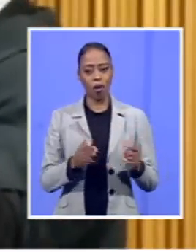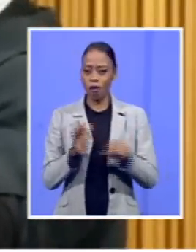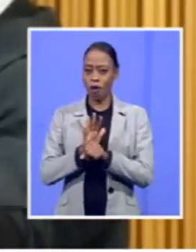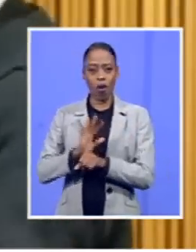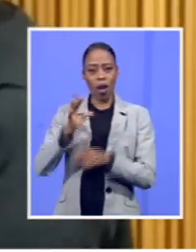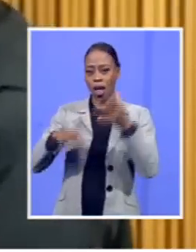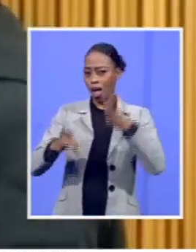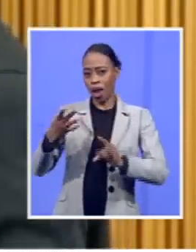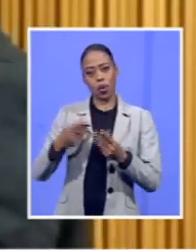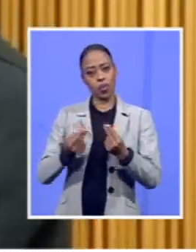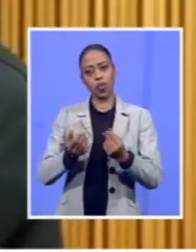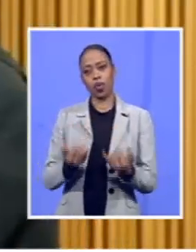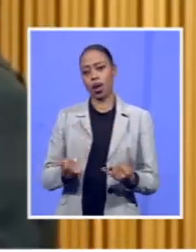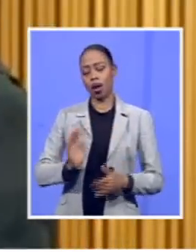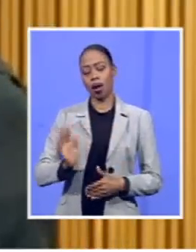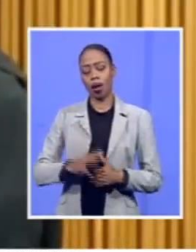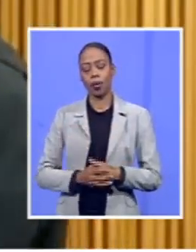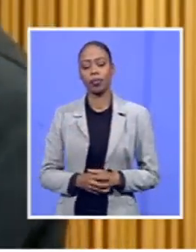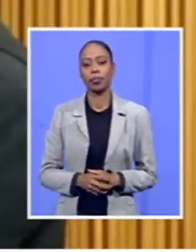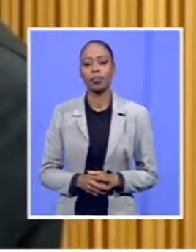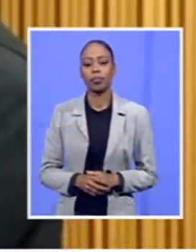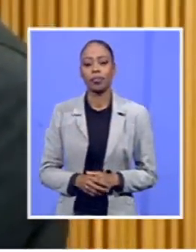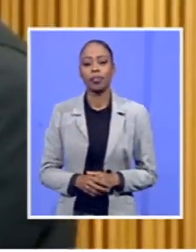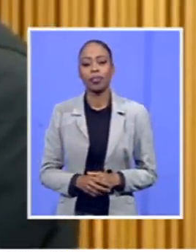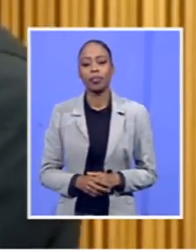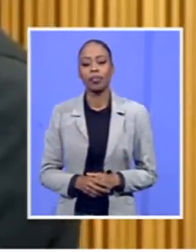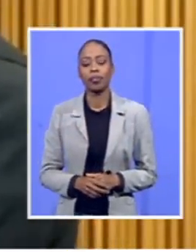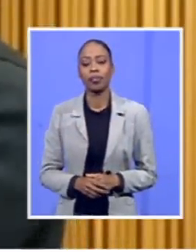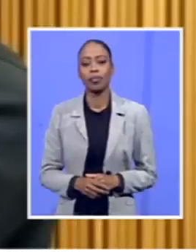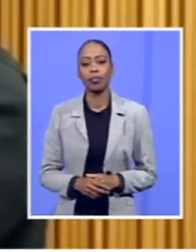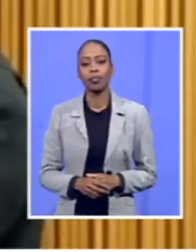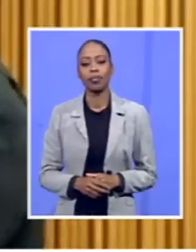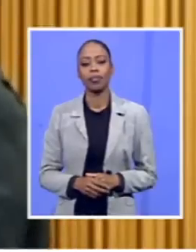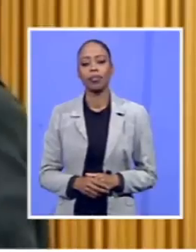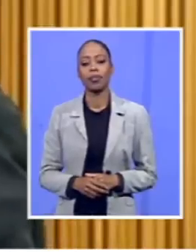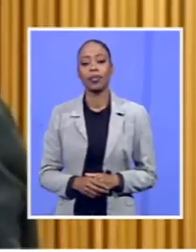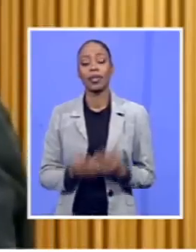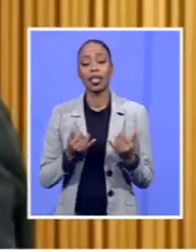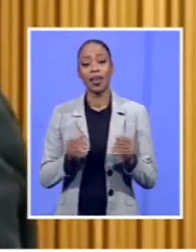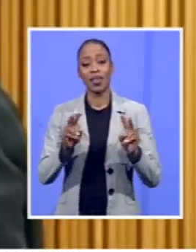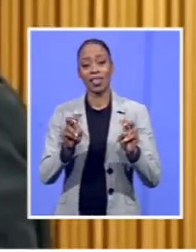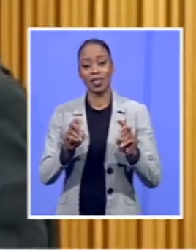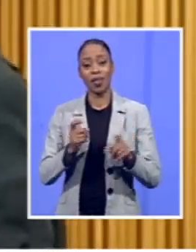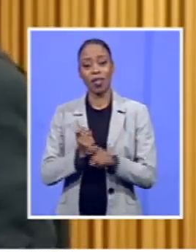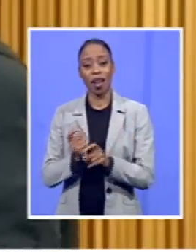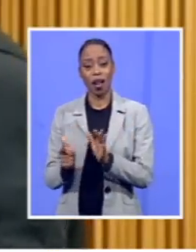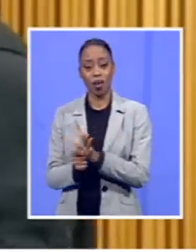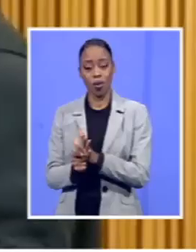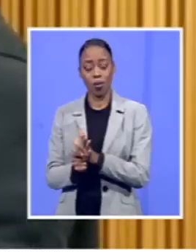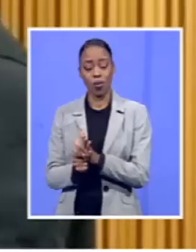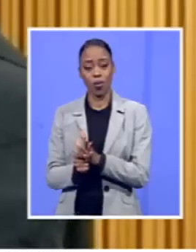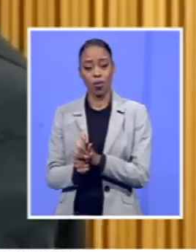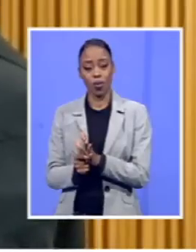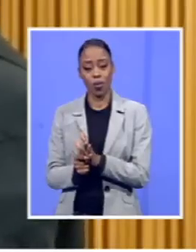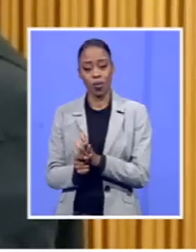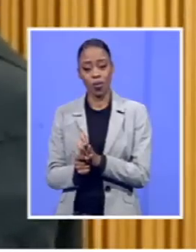full-blown analysis of that judgment. Now, let's come back to the issue at hand, the hard law point.